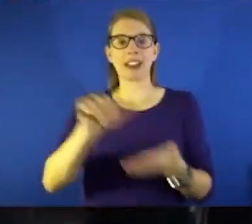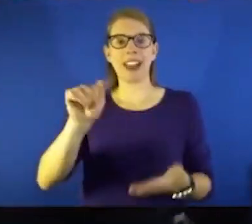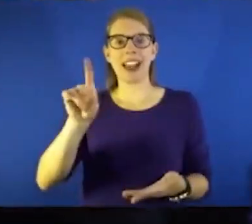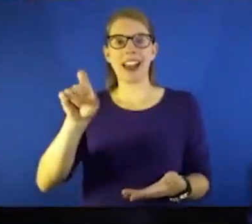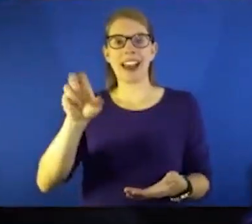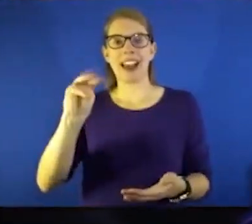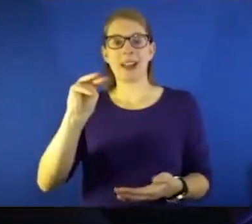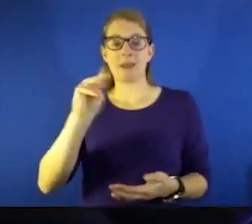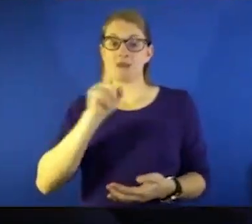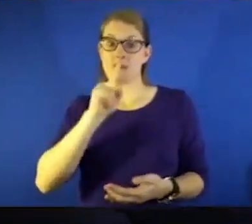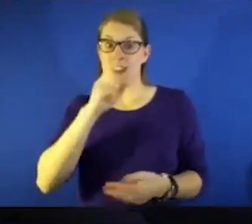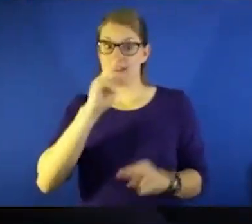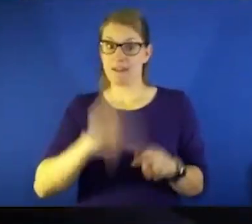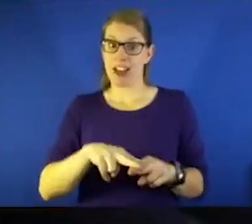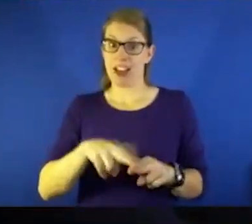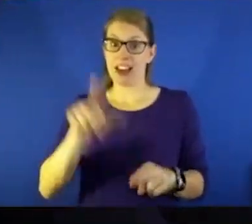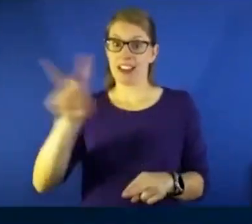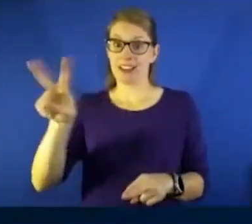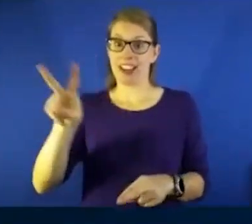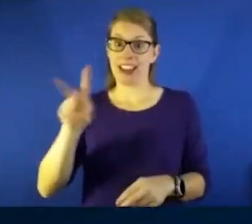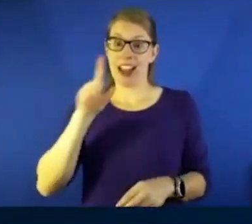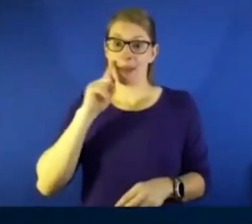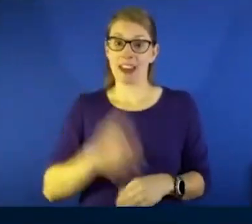You're Vegas. staying here and working.